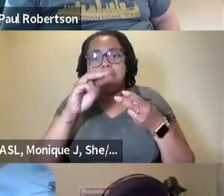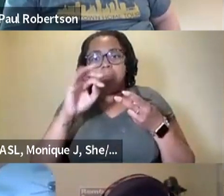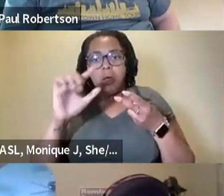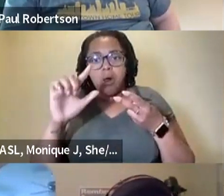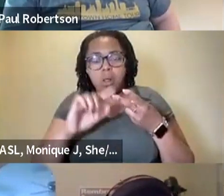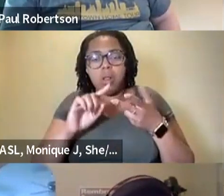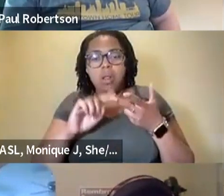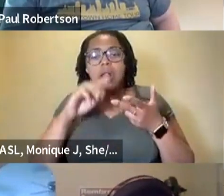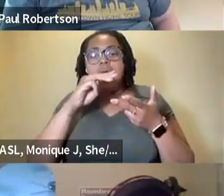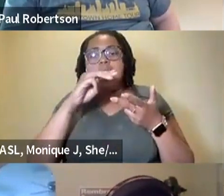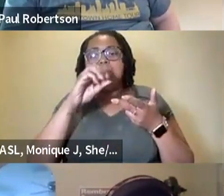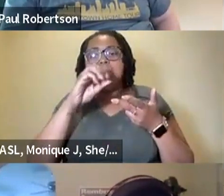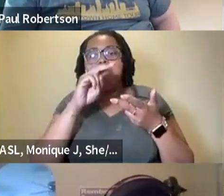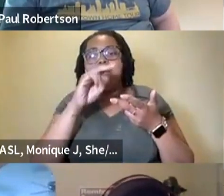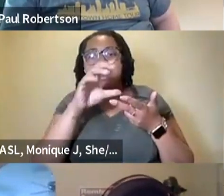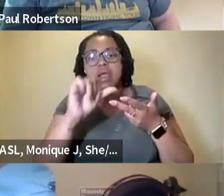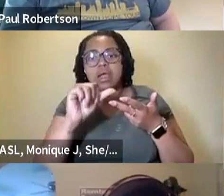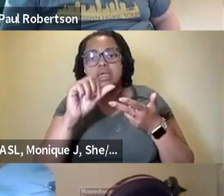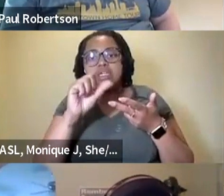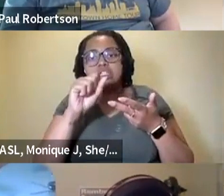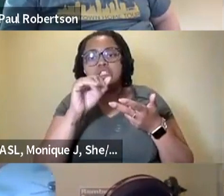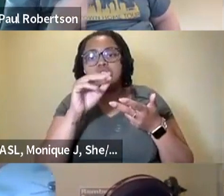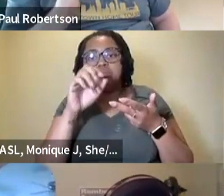Paul Robertson?